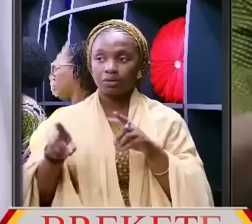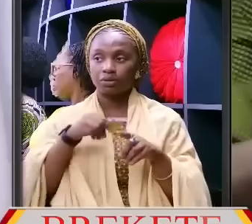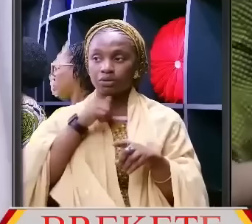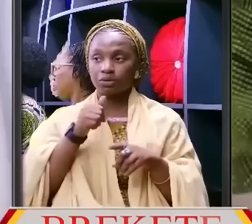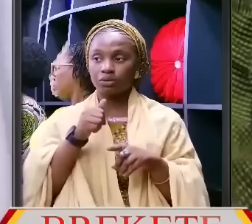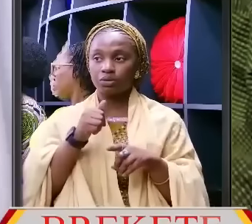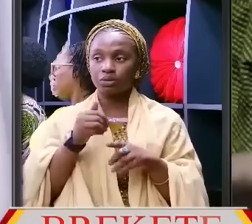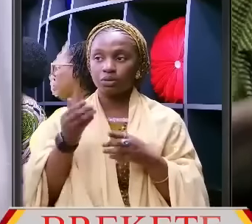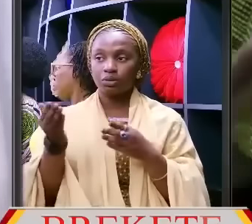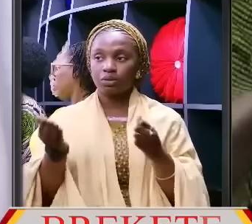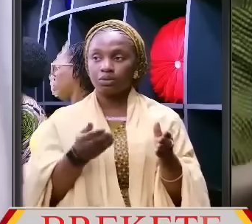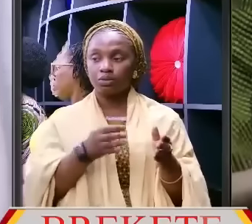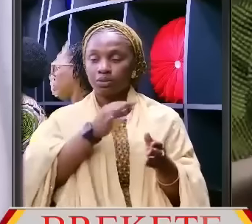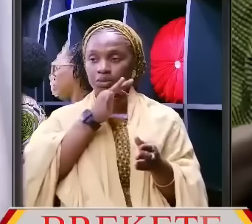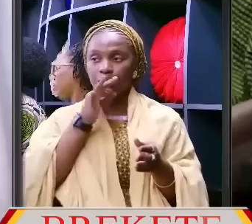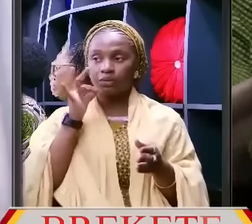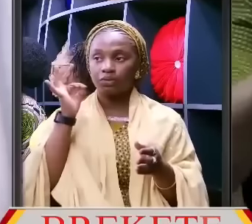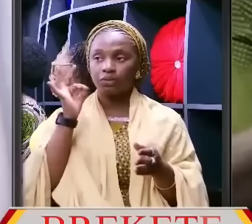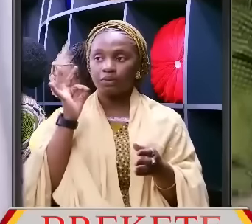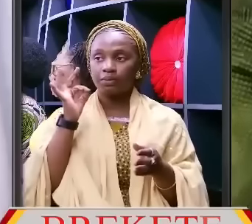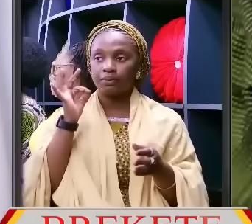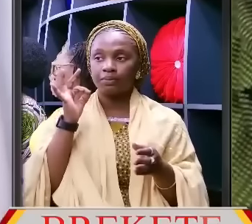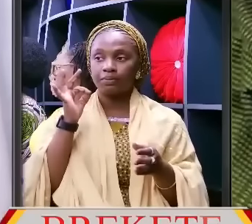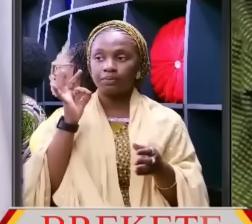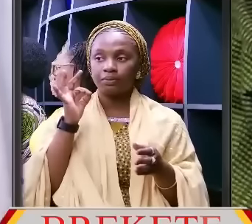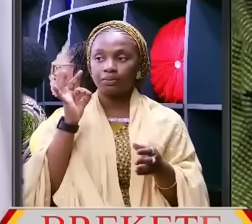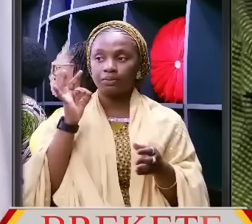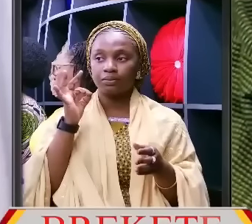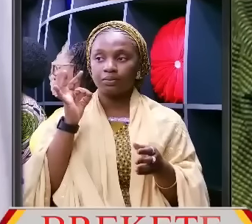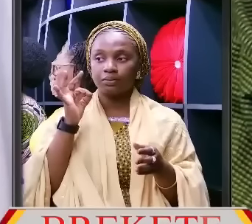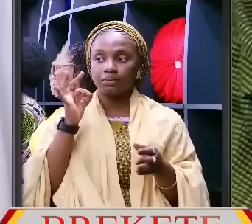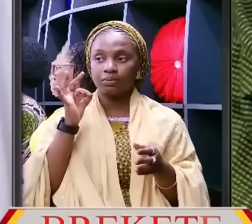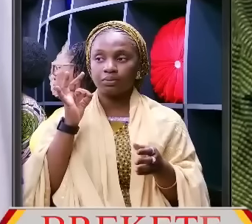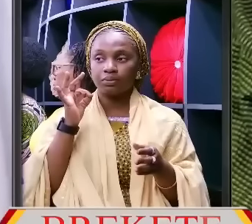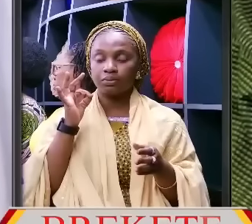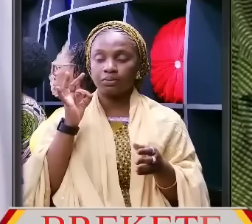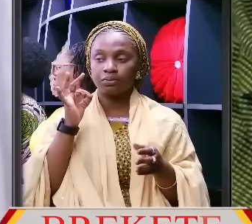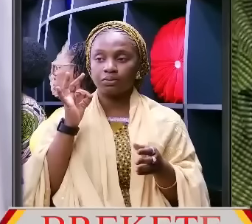they talked yesterday that's another farm. But